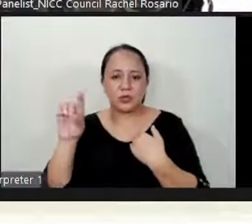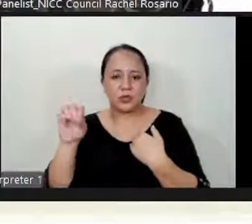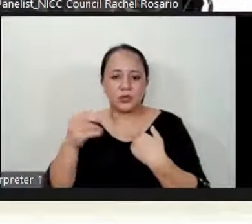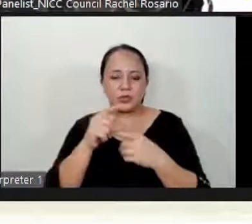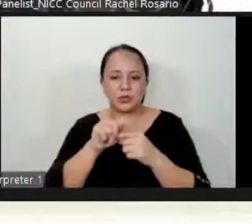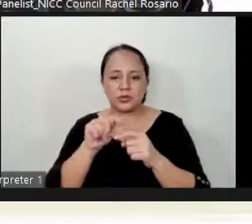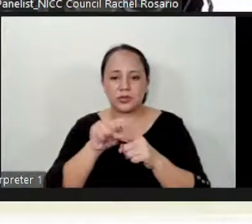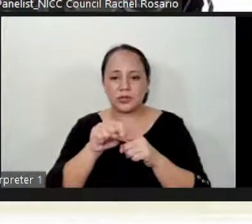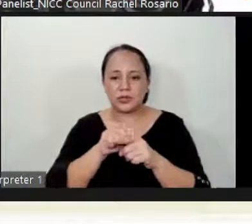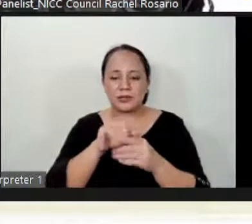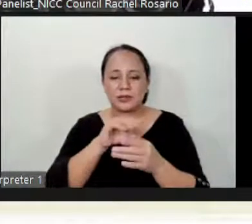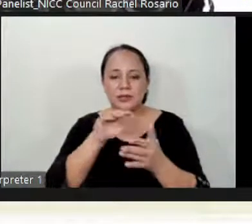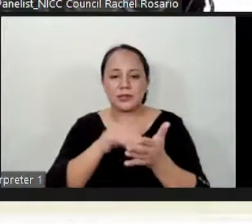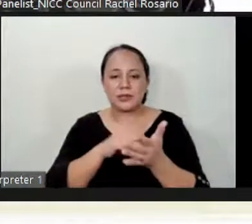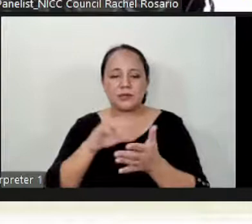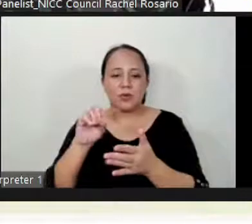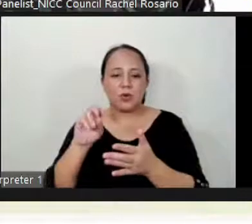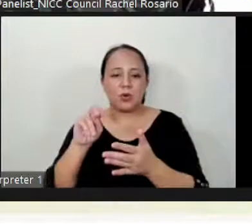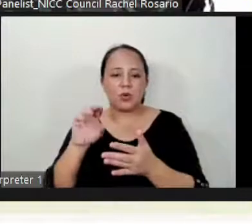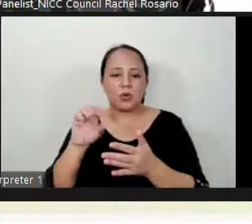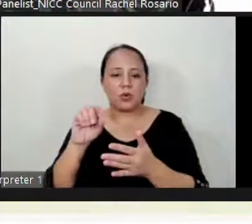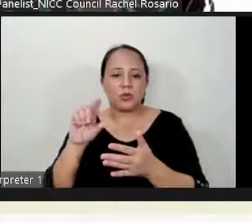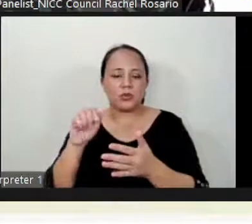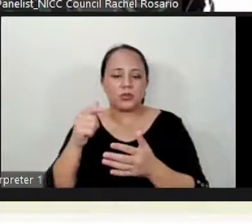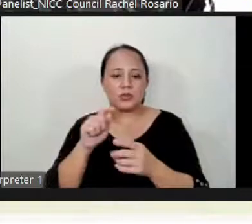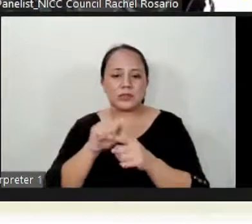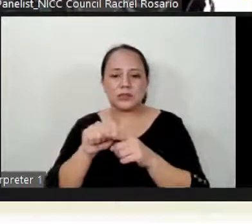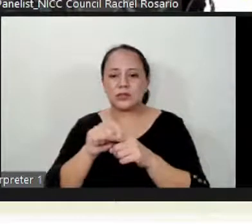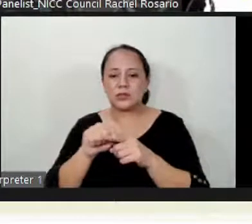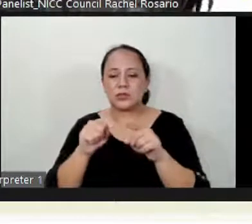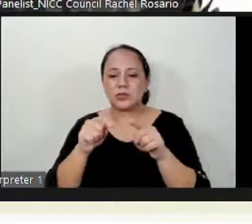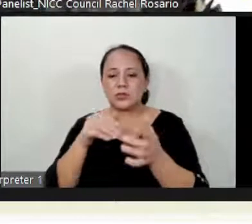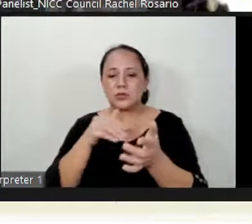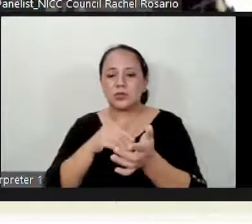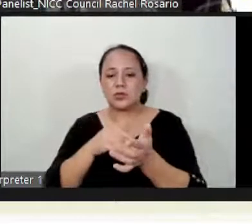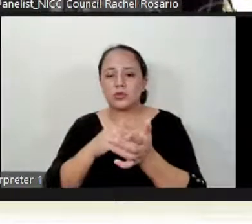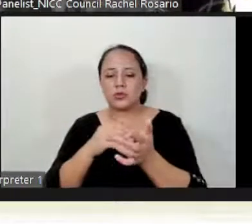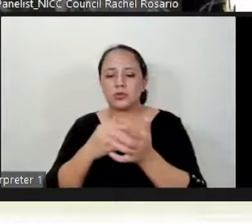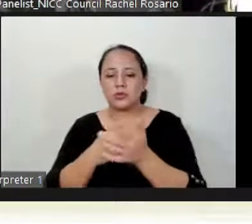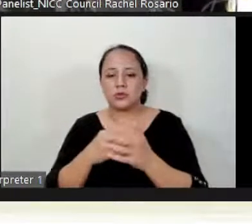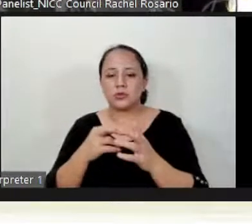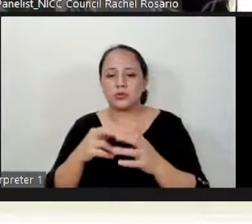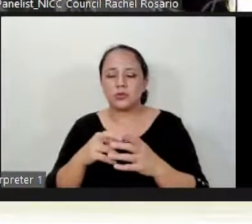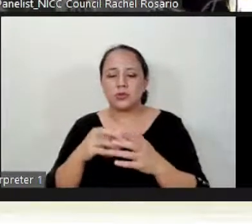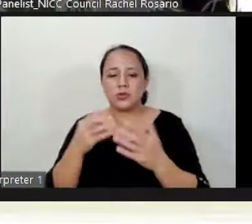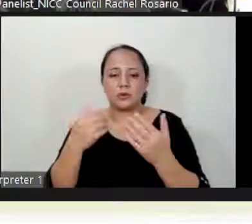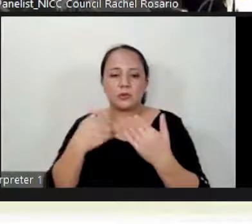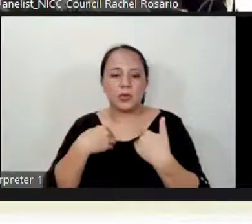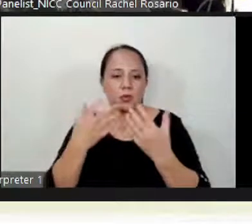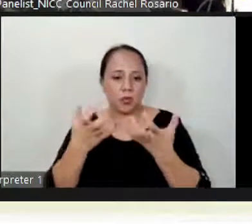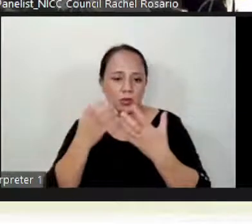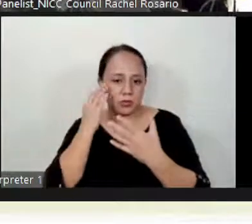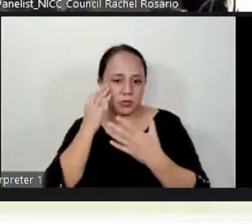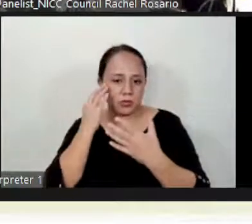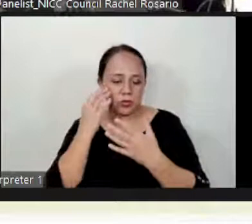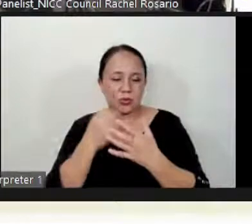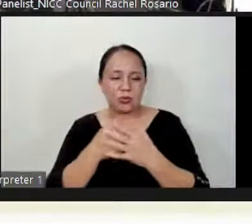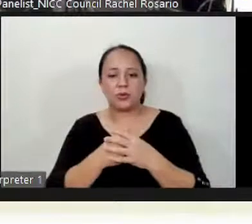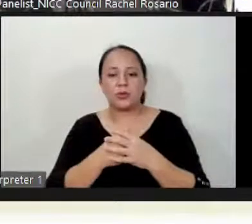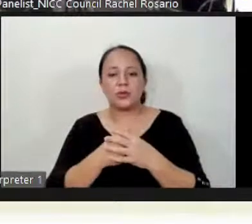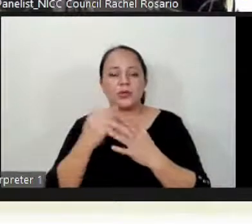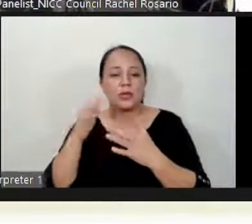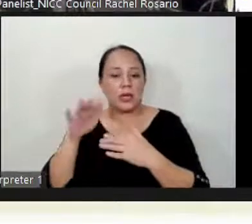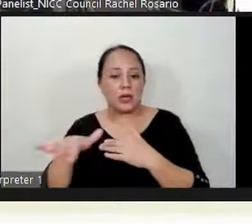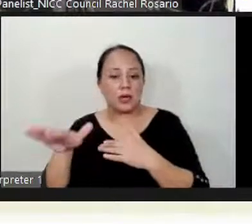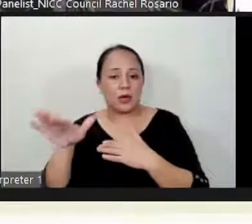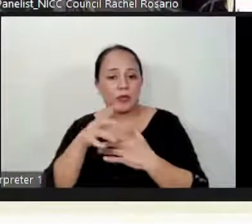training centers for oncologists can train your eligible doctor interested in oncology. That's why I wanted to know the area